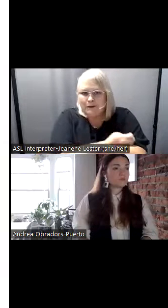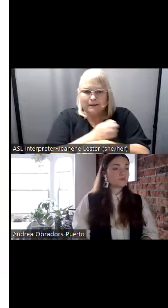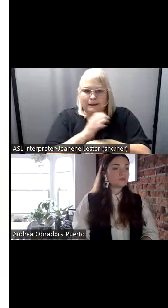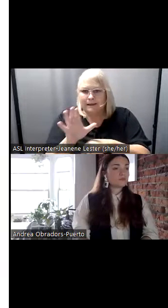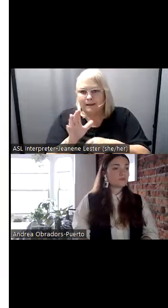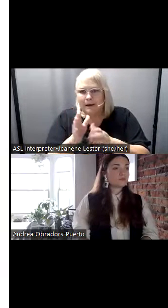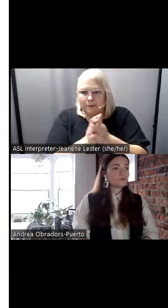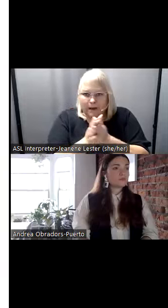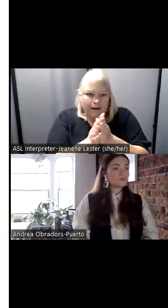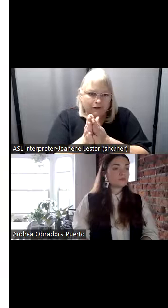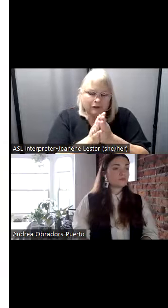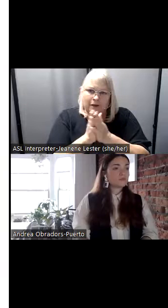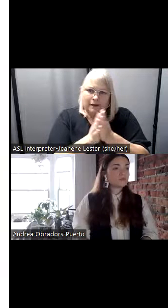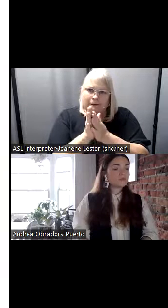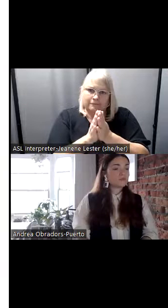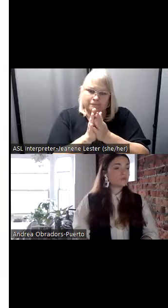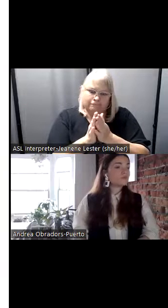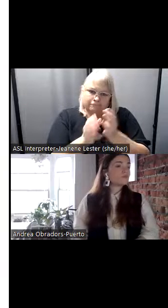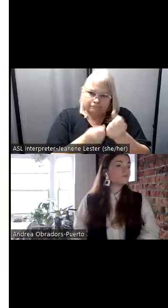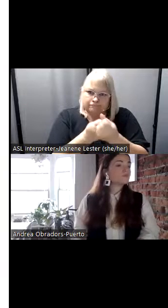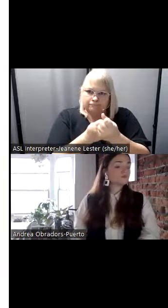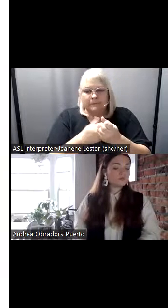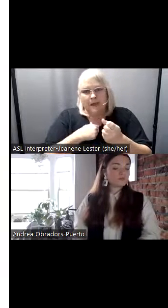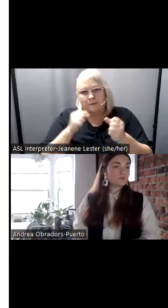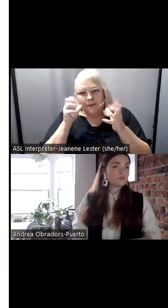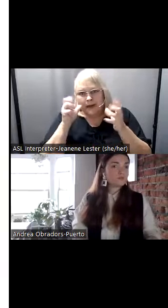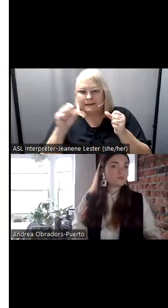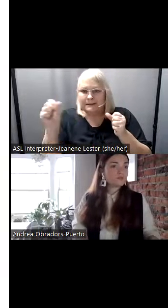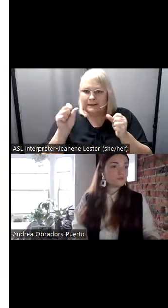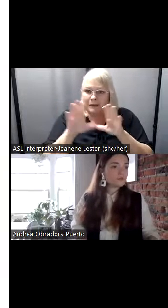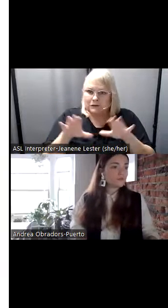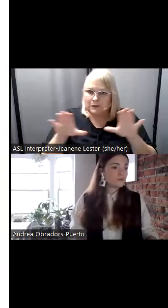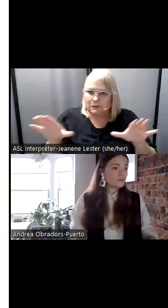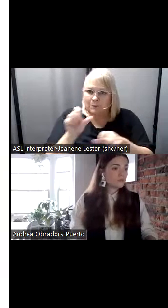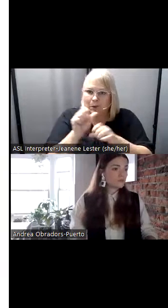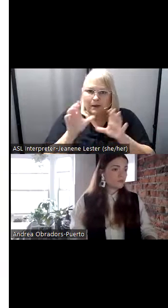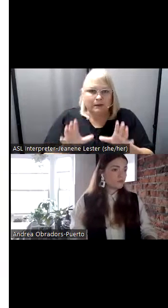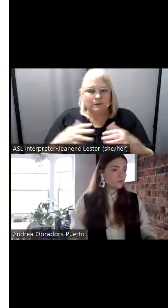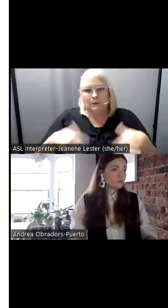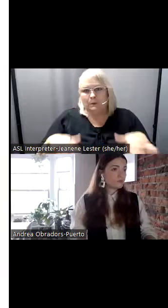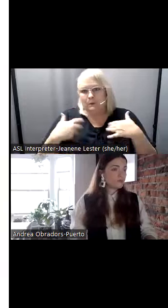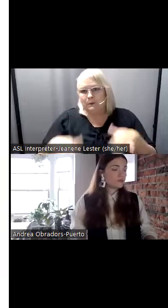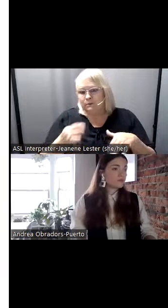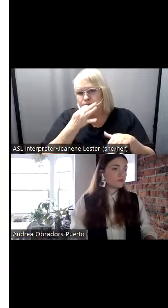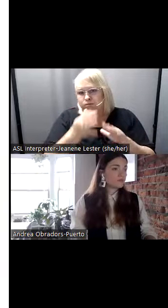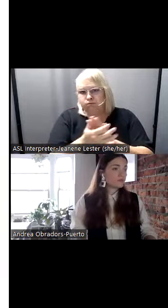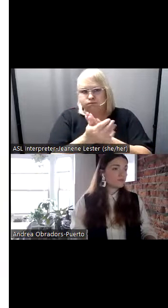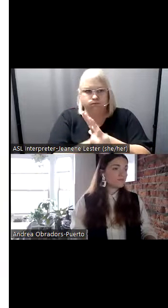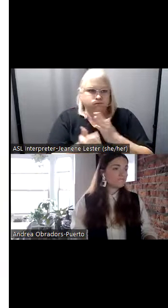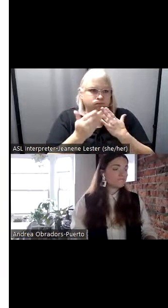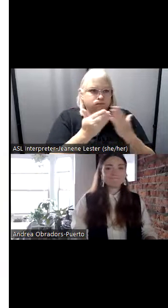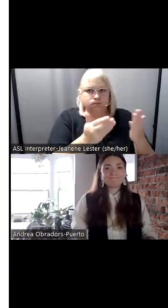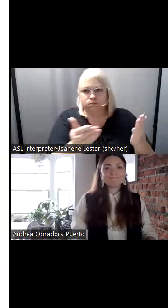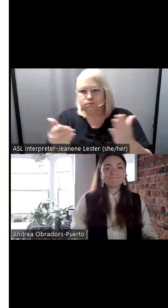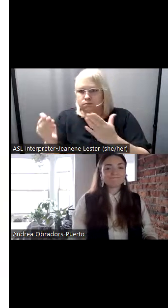talented our Seattle Children's folks really are. So special thanks to them for being committed to getting better continuously.